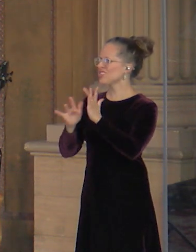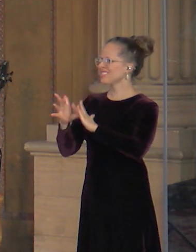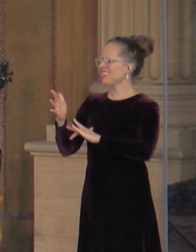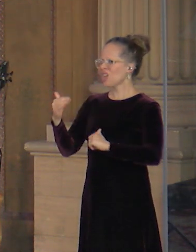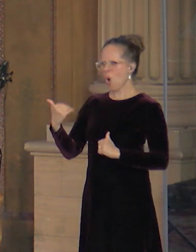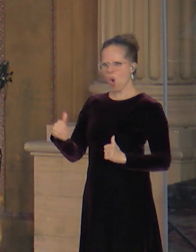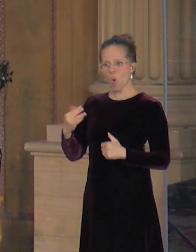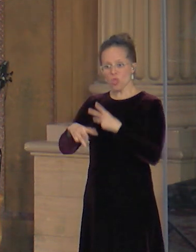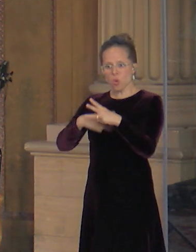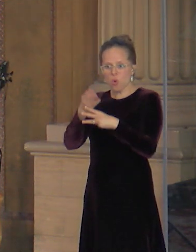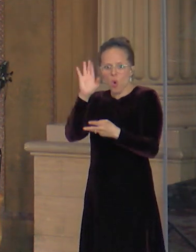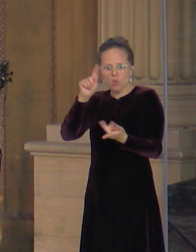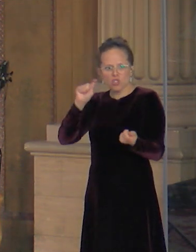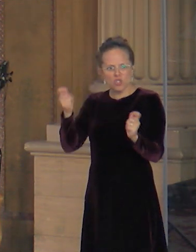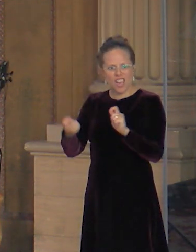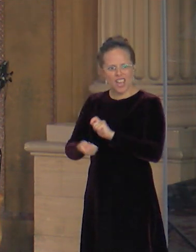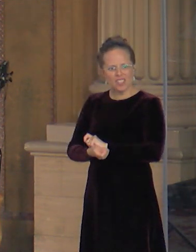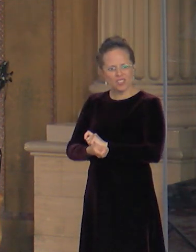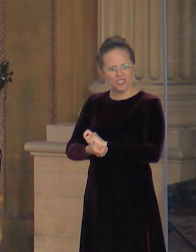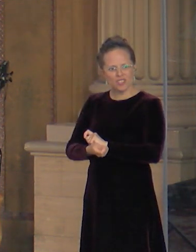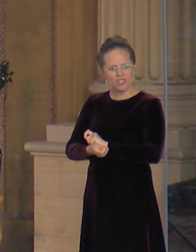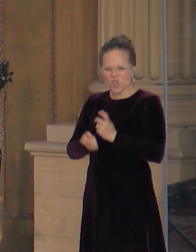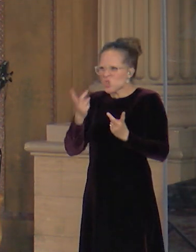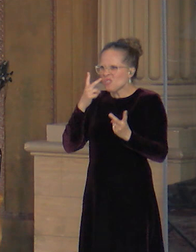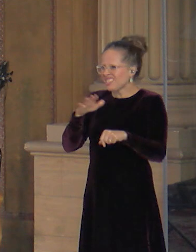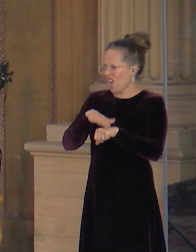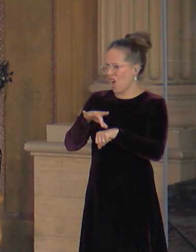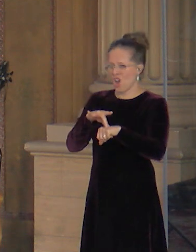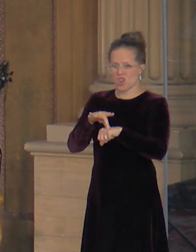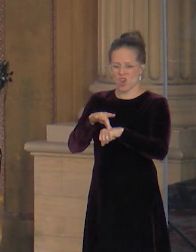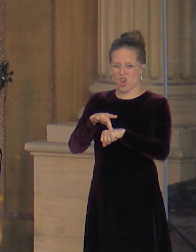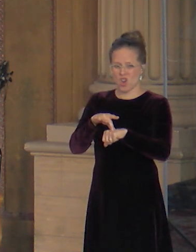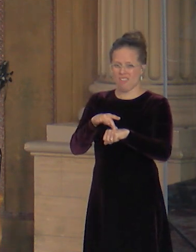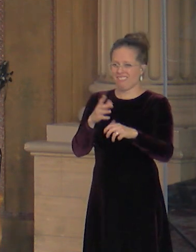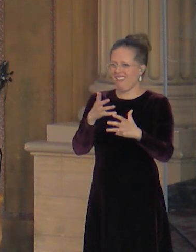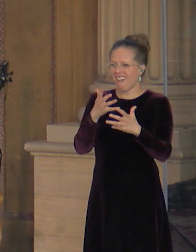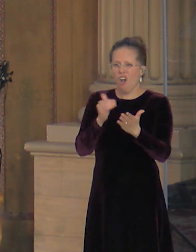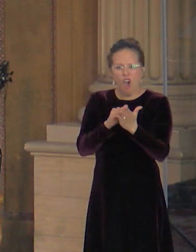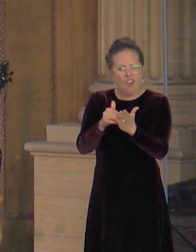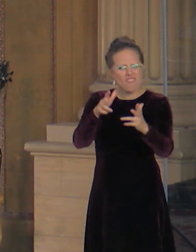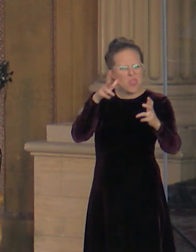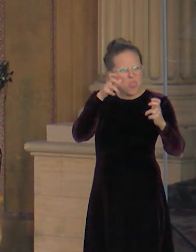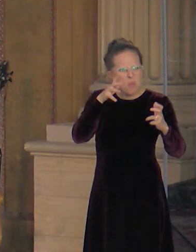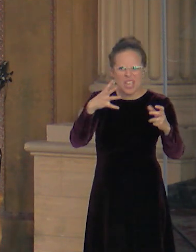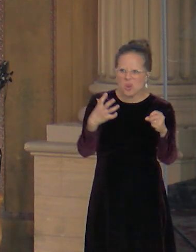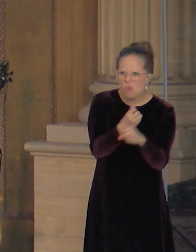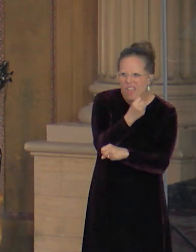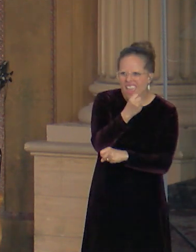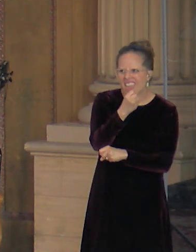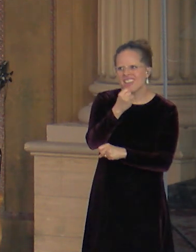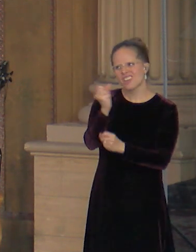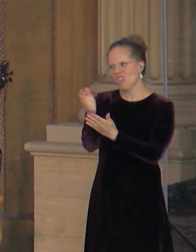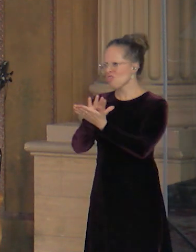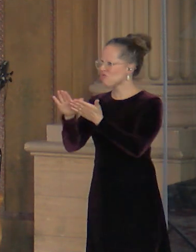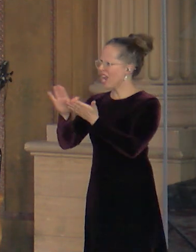you look around the world and you see all the ways that the wicked win and the righteous lose if Jesus sat on the throne he could fix all that and think of all